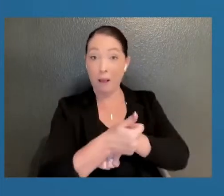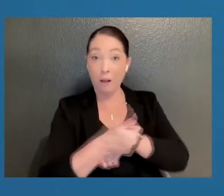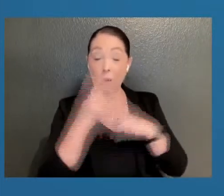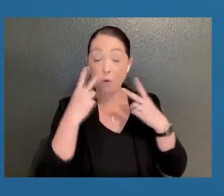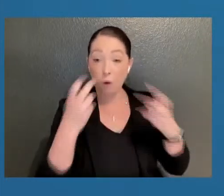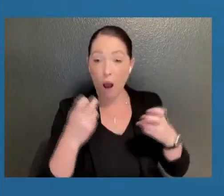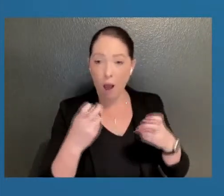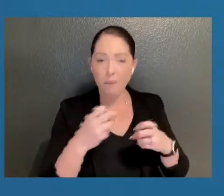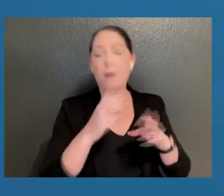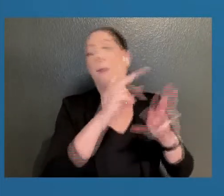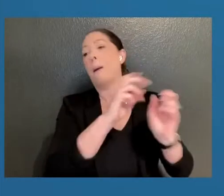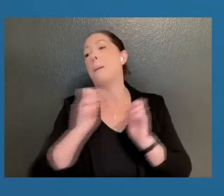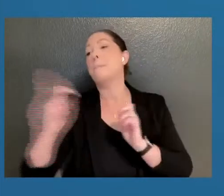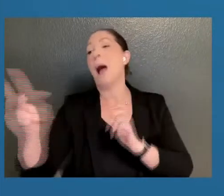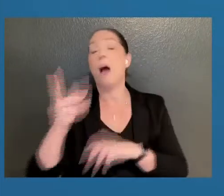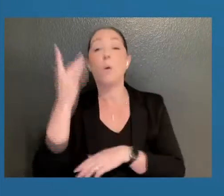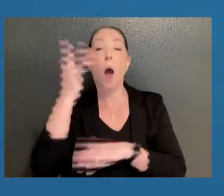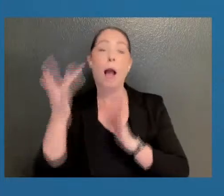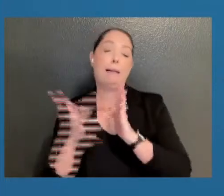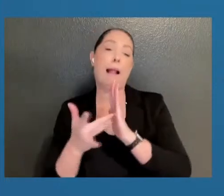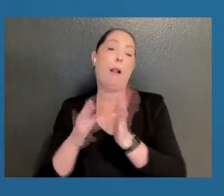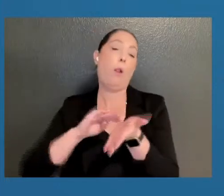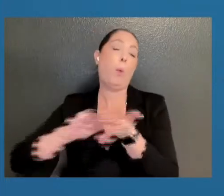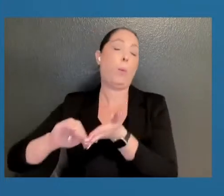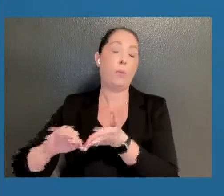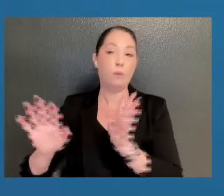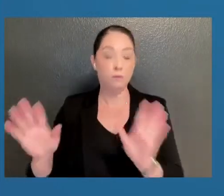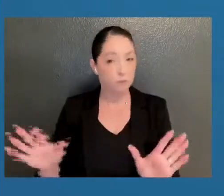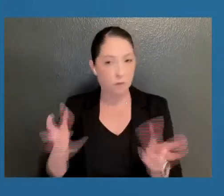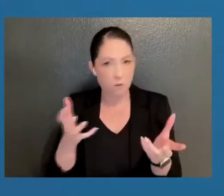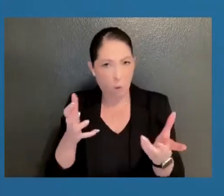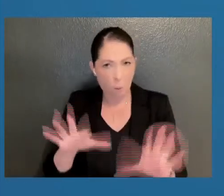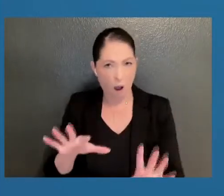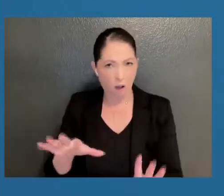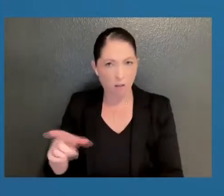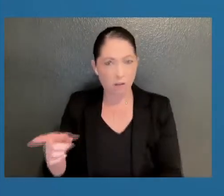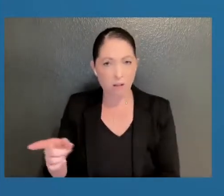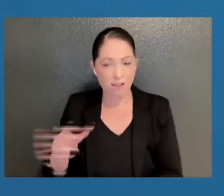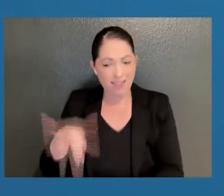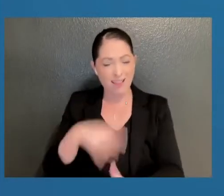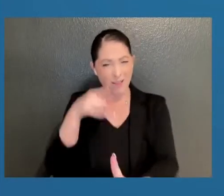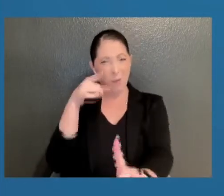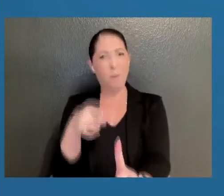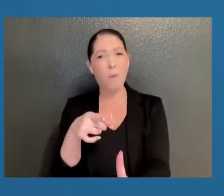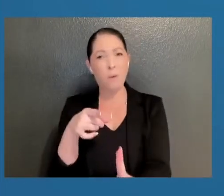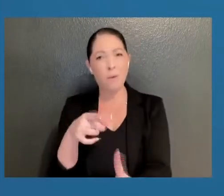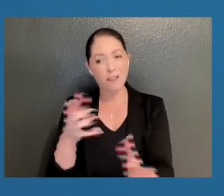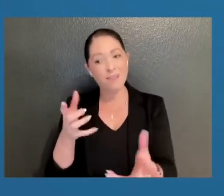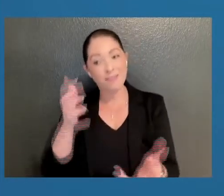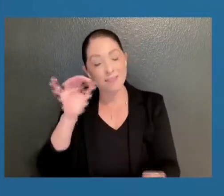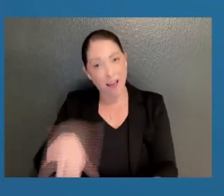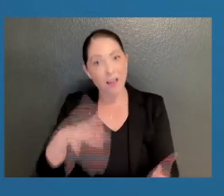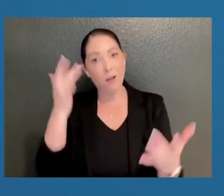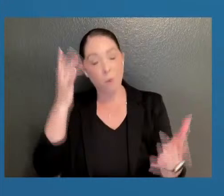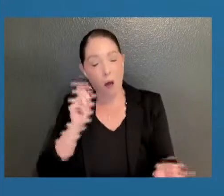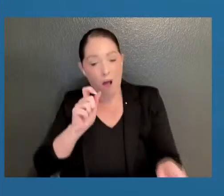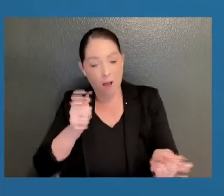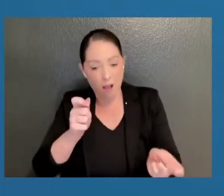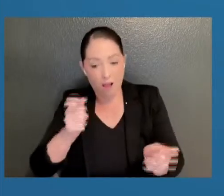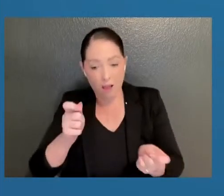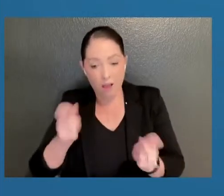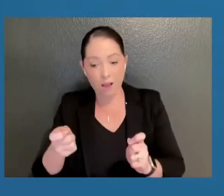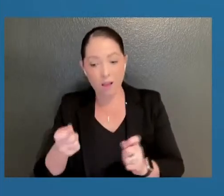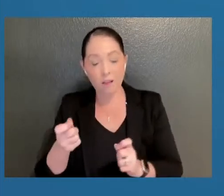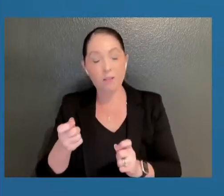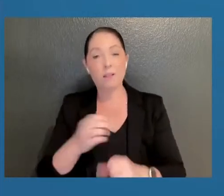on a technicality. That's what this whole objective is. That's why we're trying to make these changes. It's to protect our citizens, make